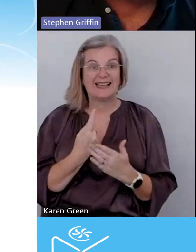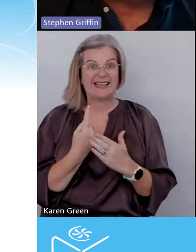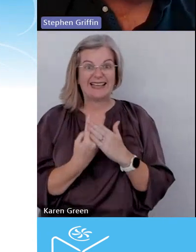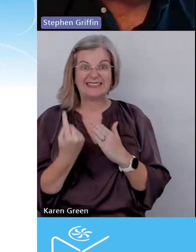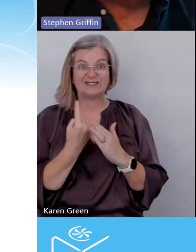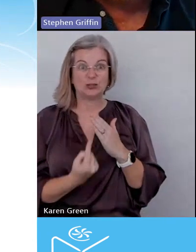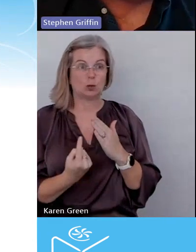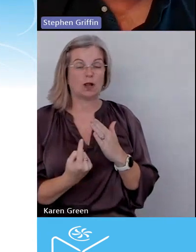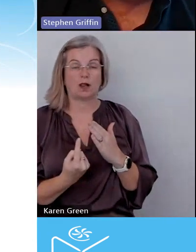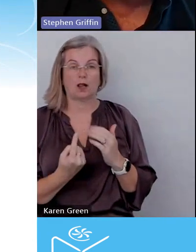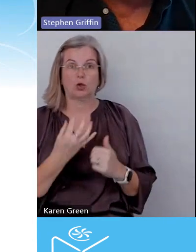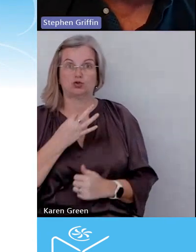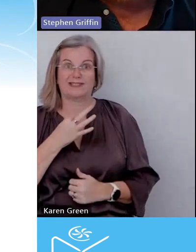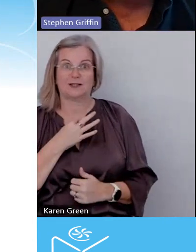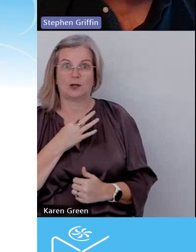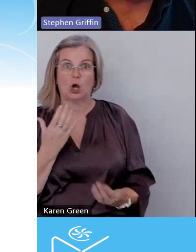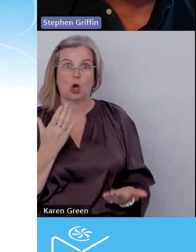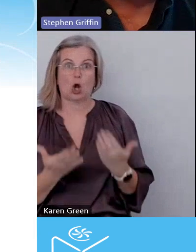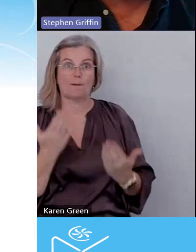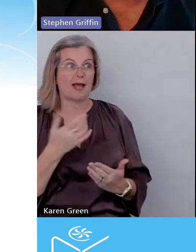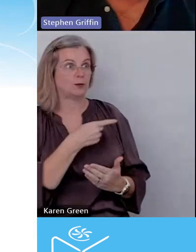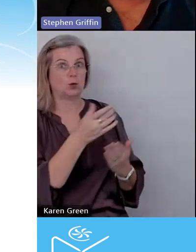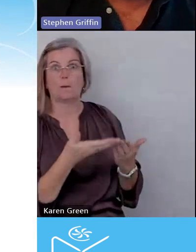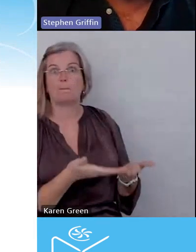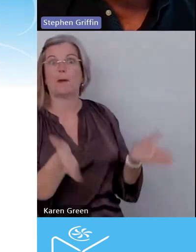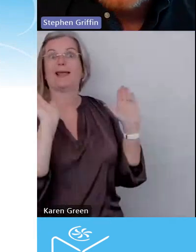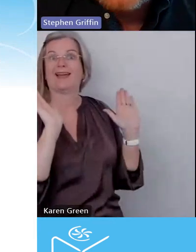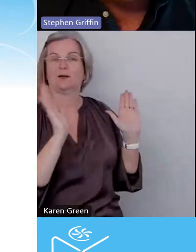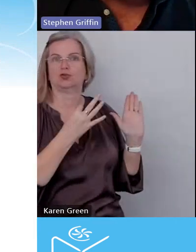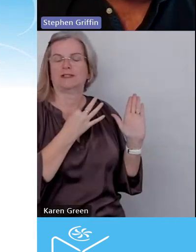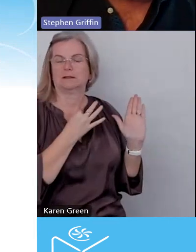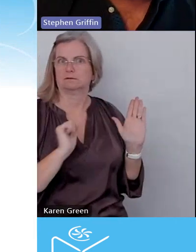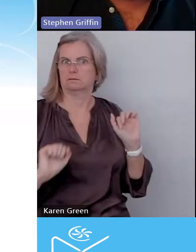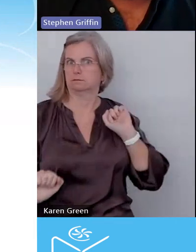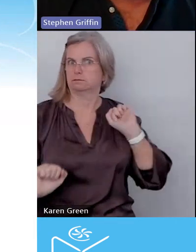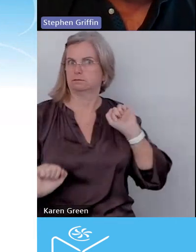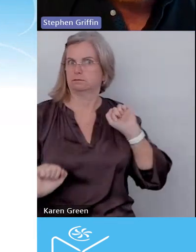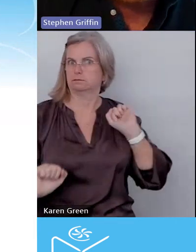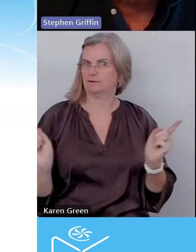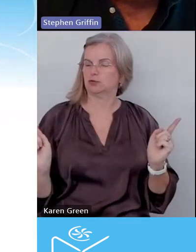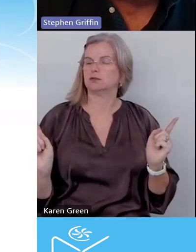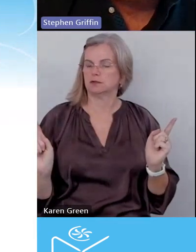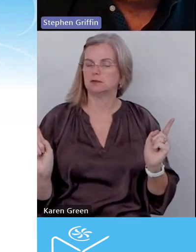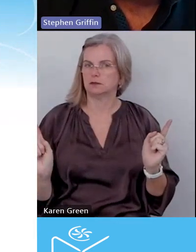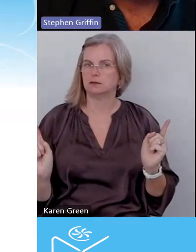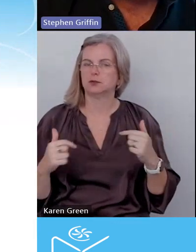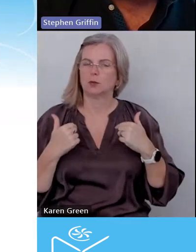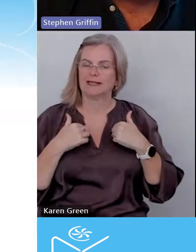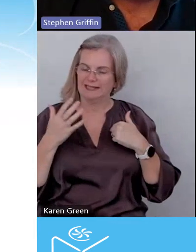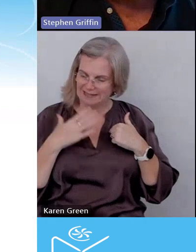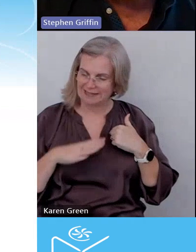And it's the job of public health and governments and large organizations to ensure that we legislate and